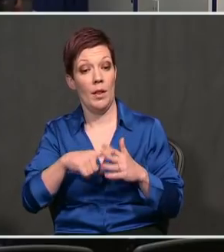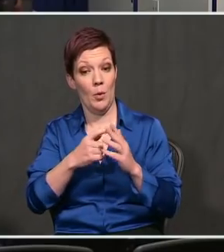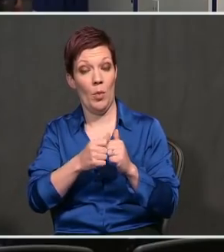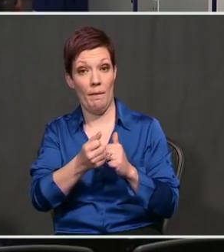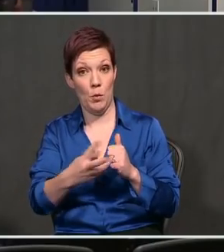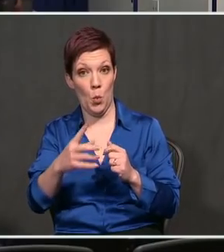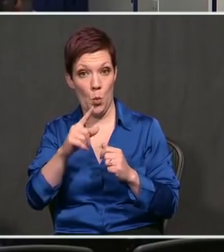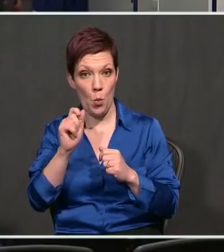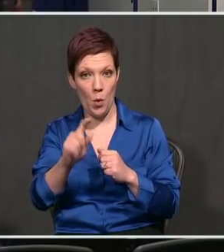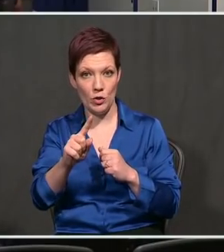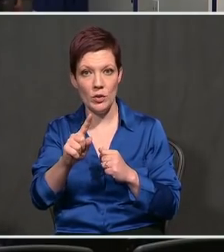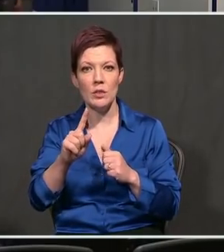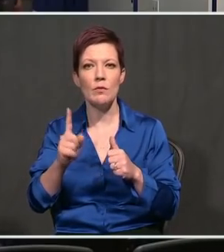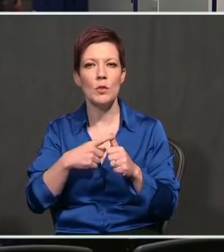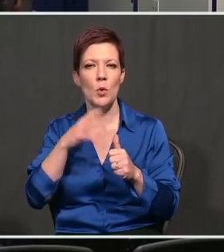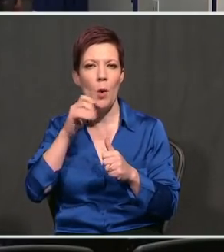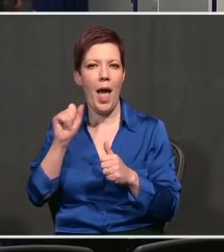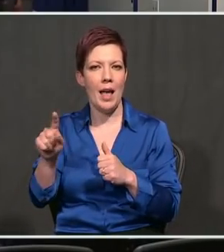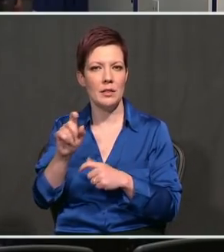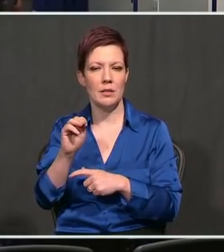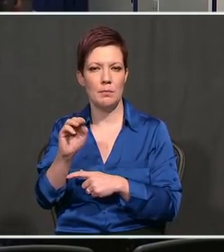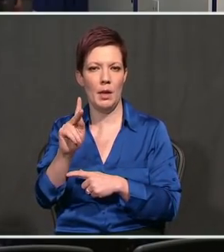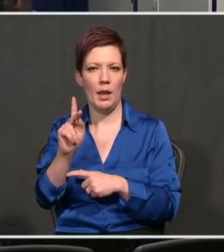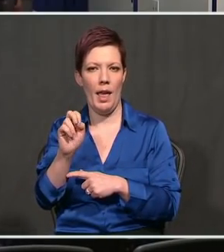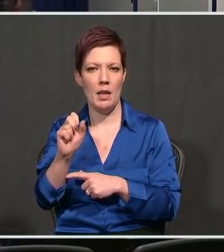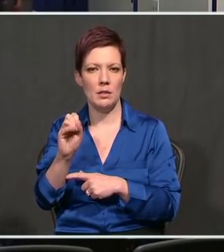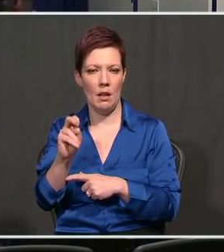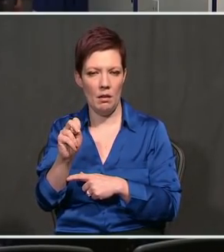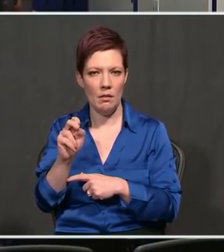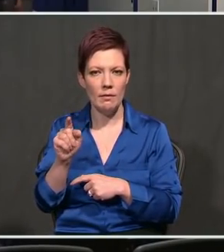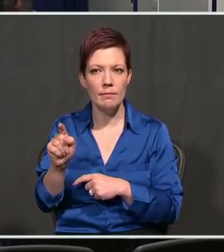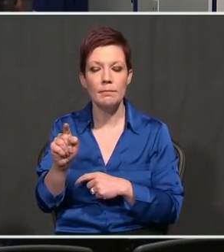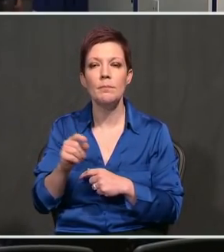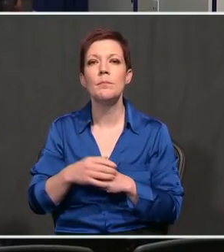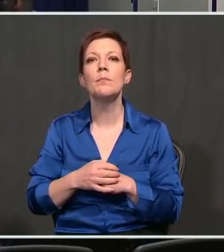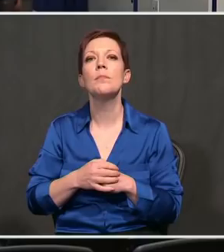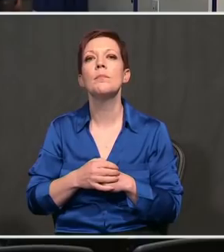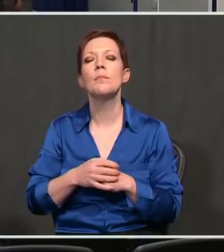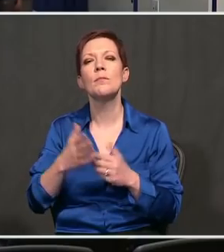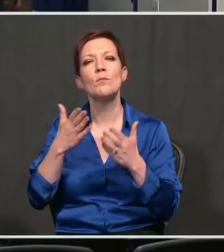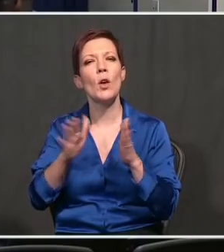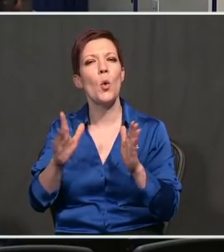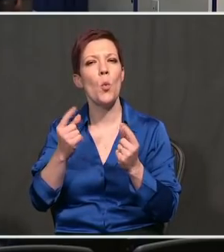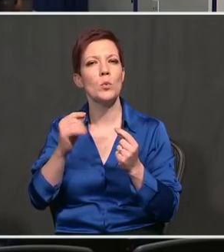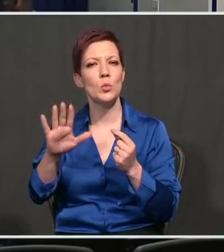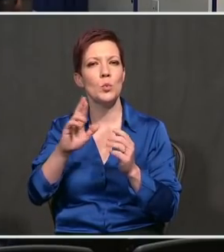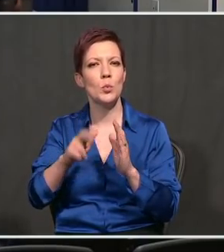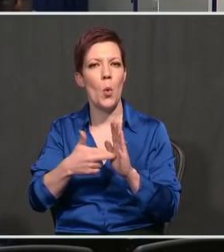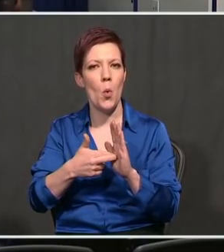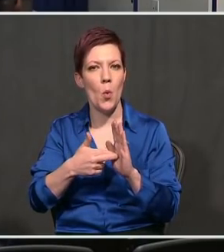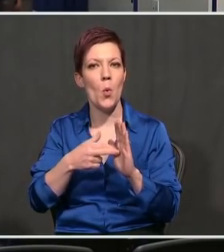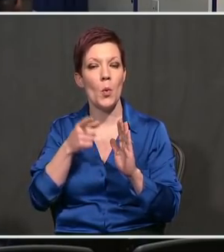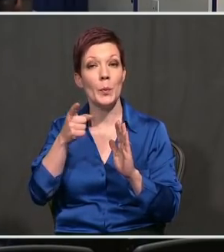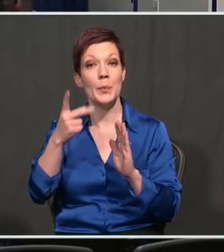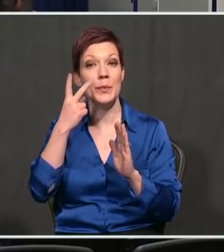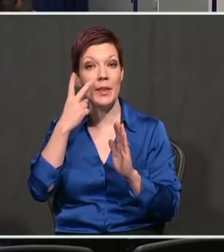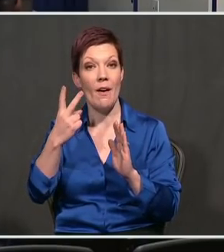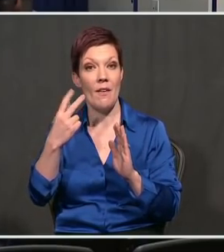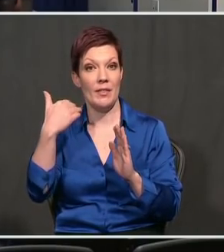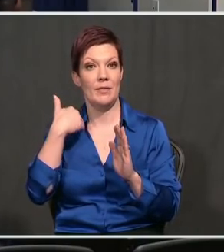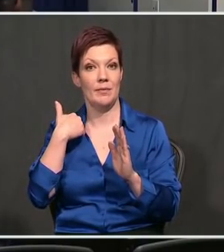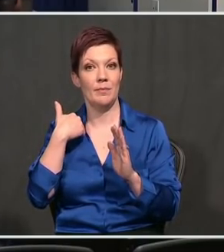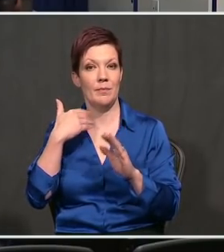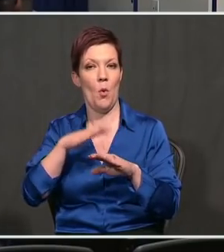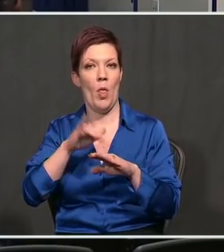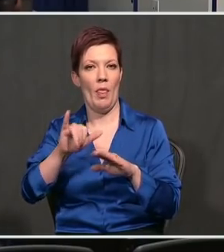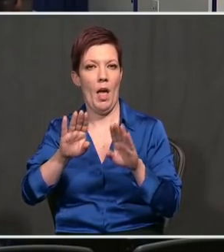at our colleagues from McKesson. So let's talk generally. What is your role? And you saw it on the board